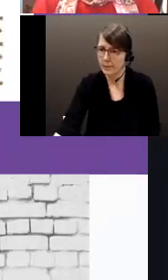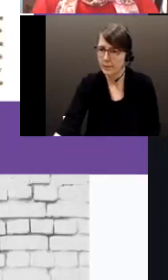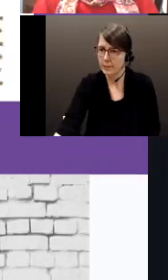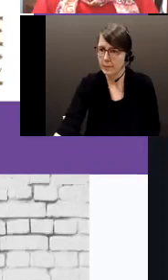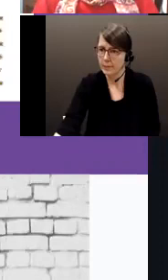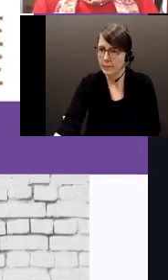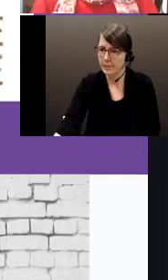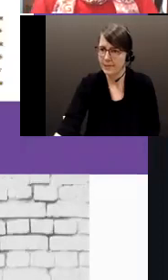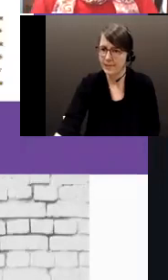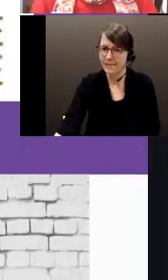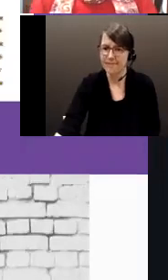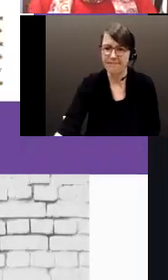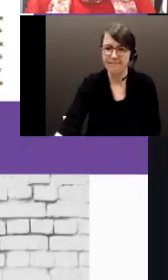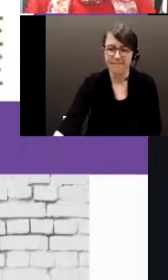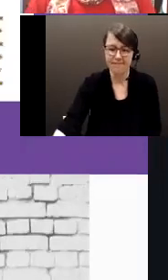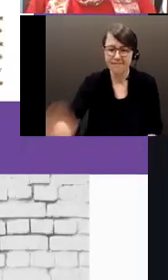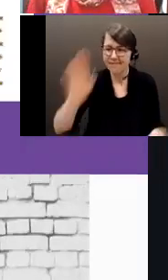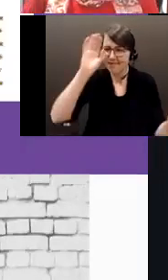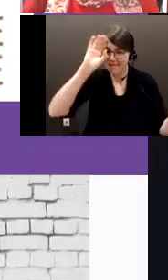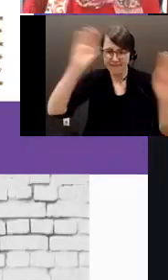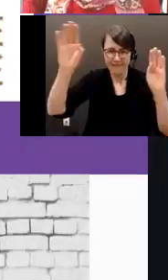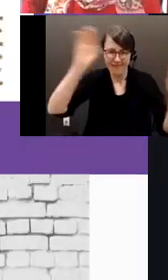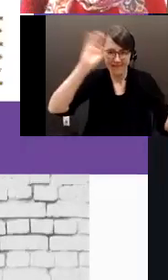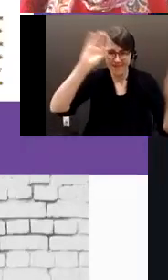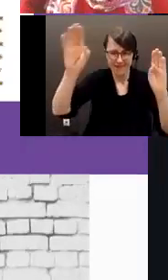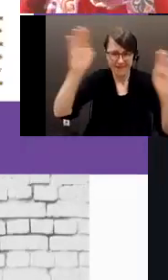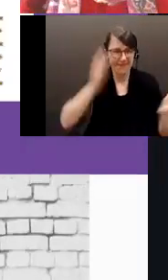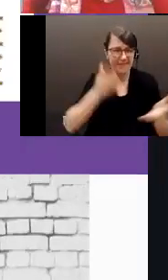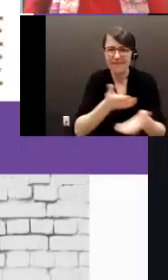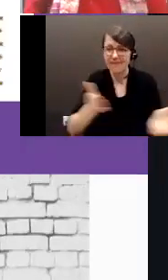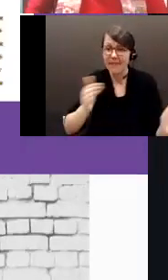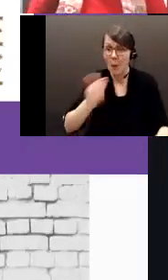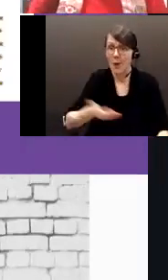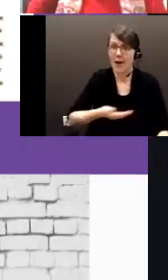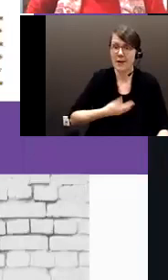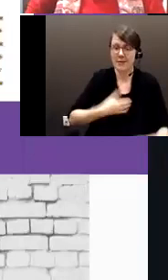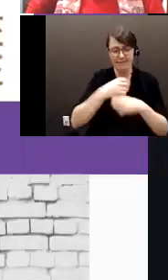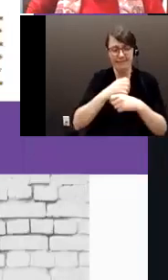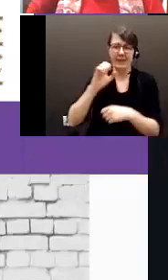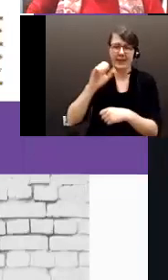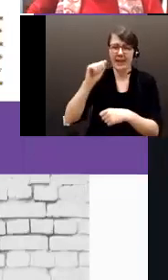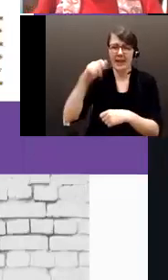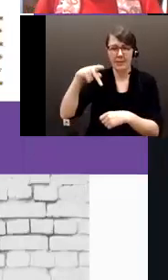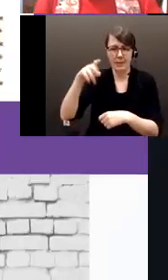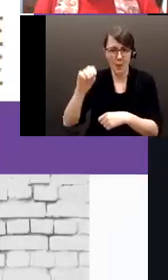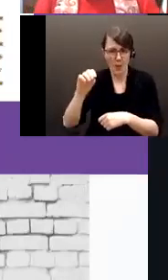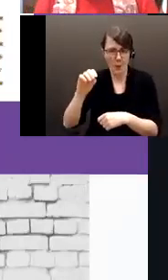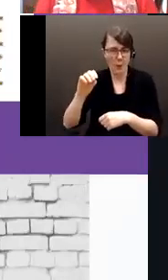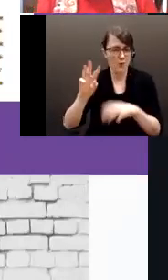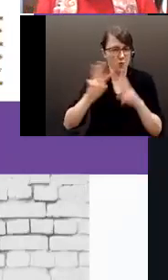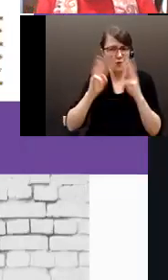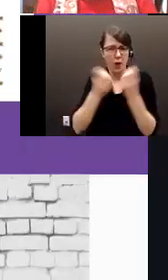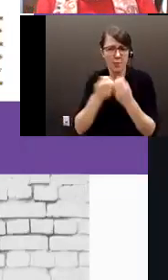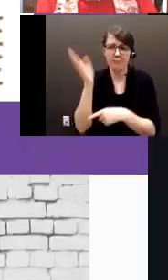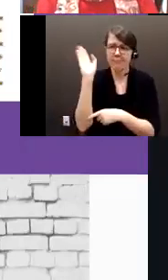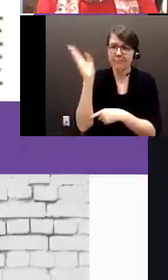Well, good afternoon, everybody. Welcome to EAPO's webinar on sexual violence among older adults,